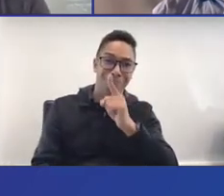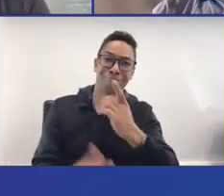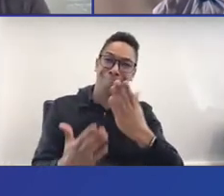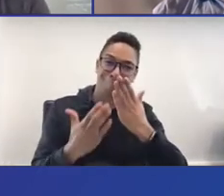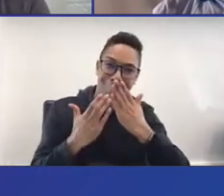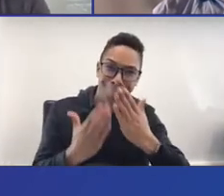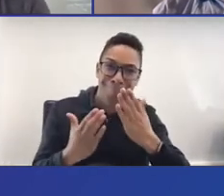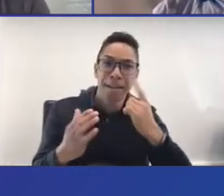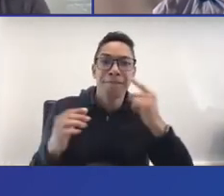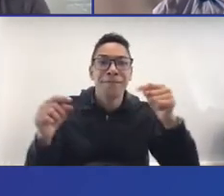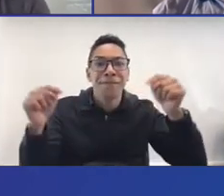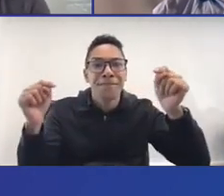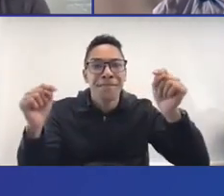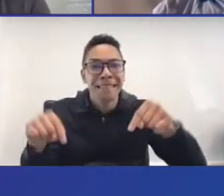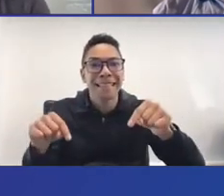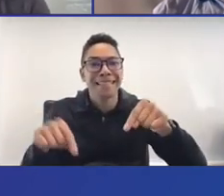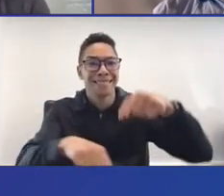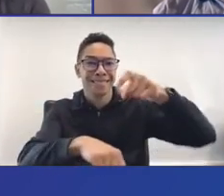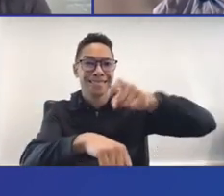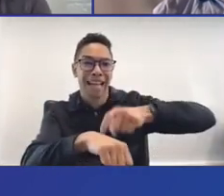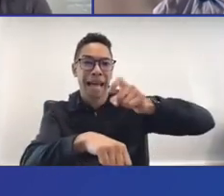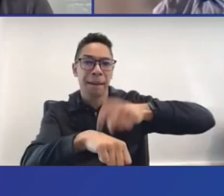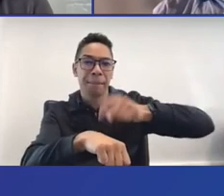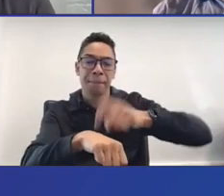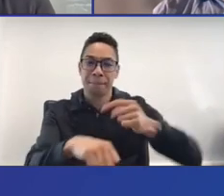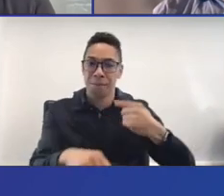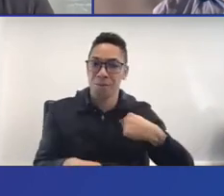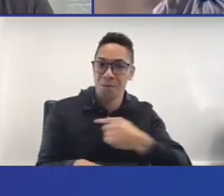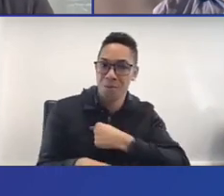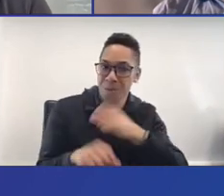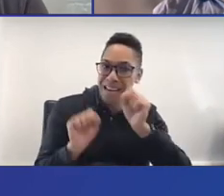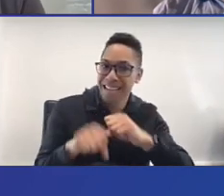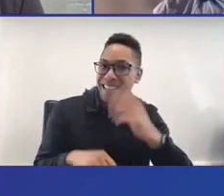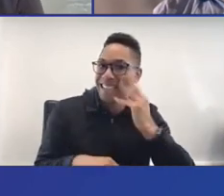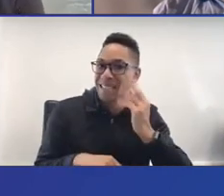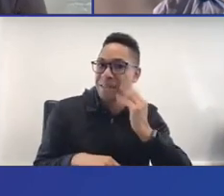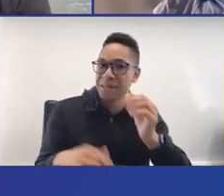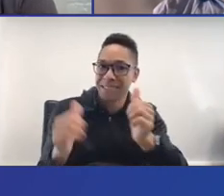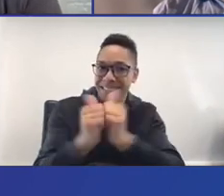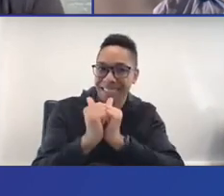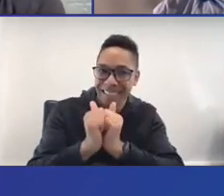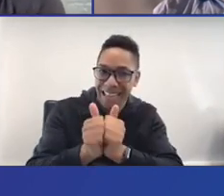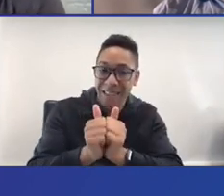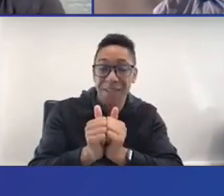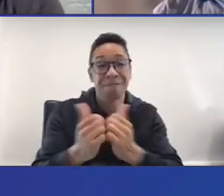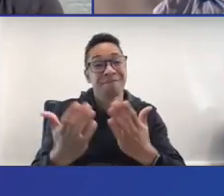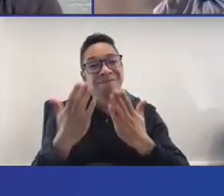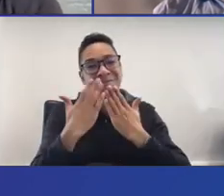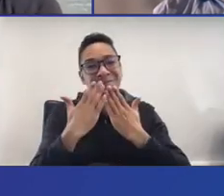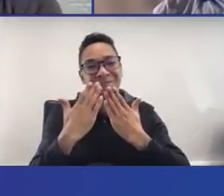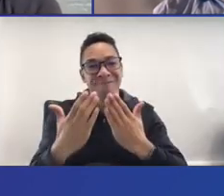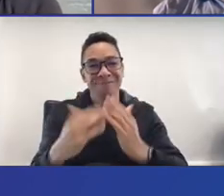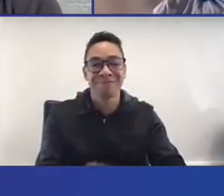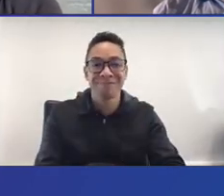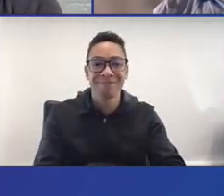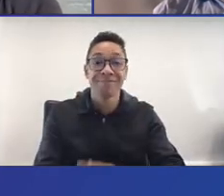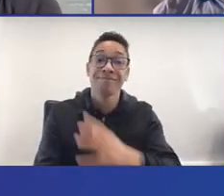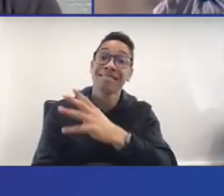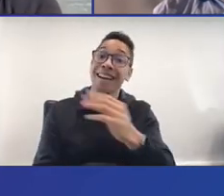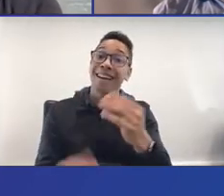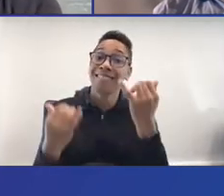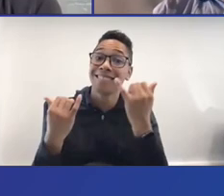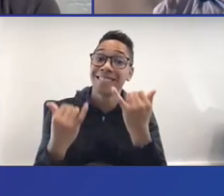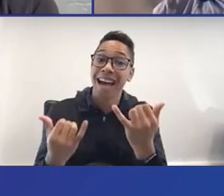for this period of time that we've gotten to experience together. Thank you. And I think